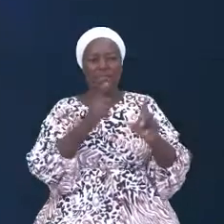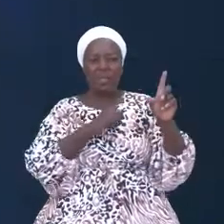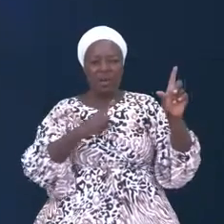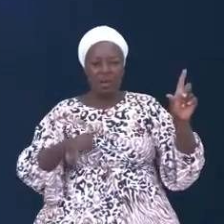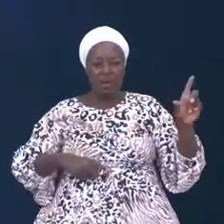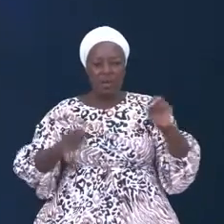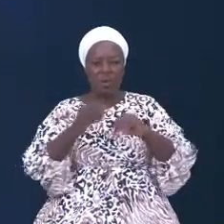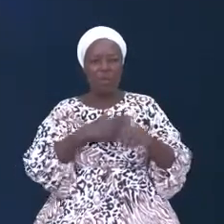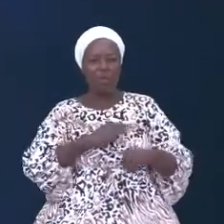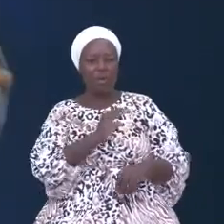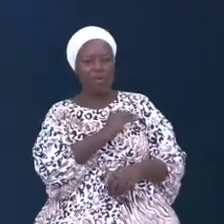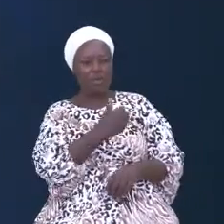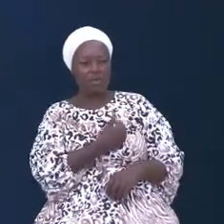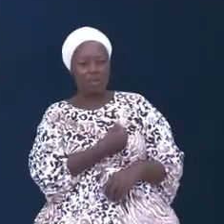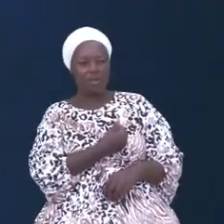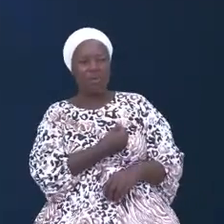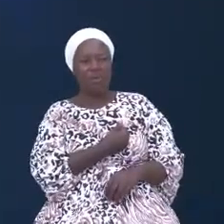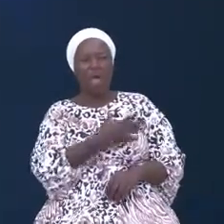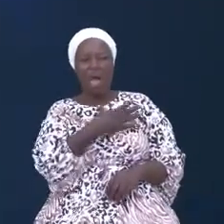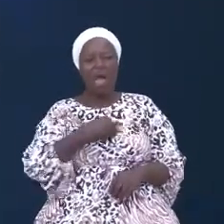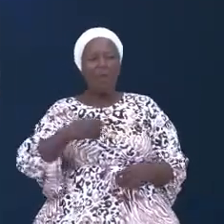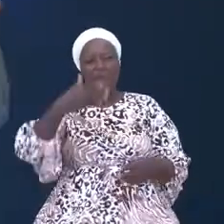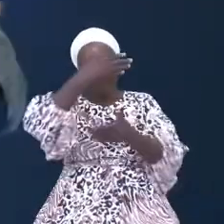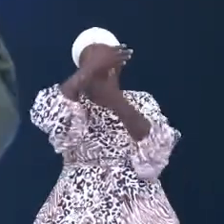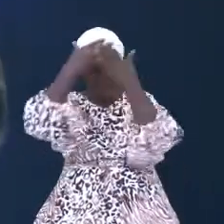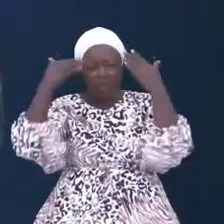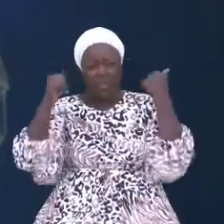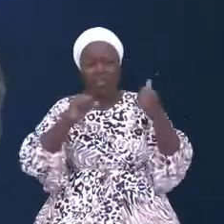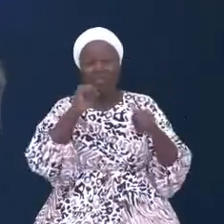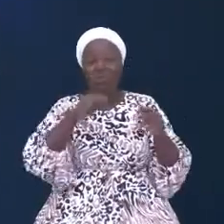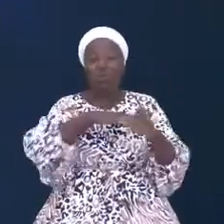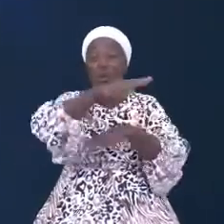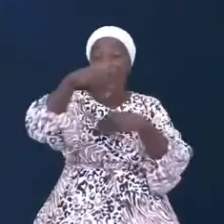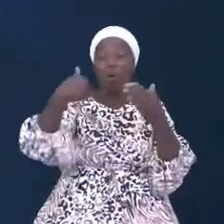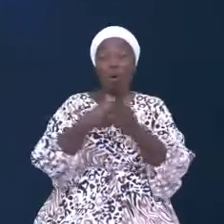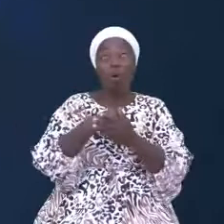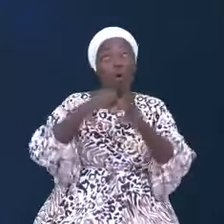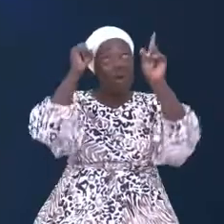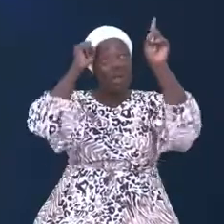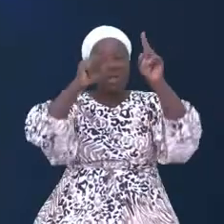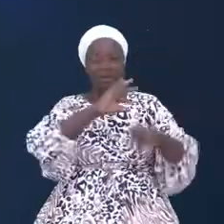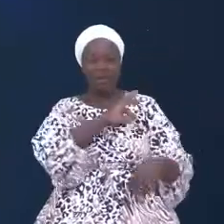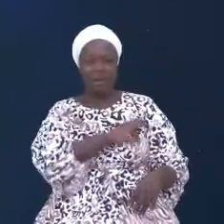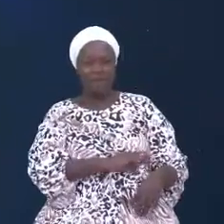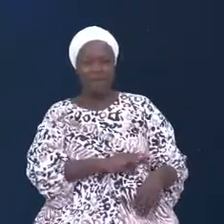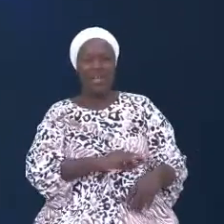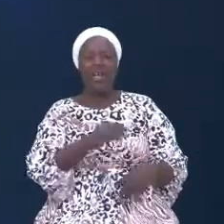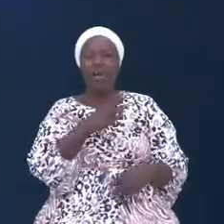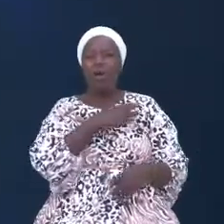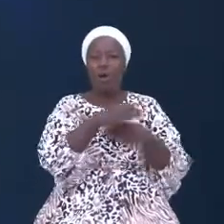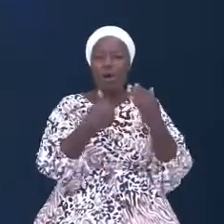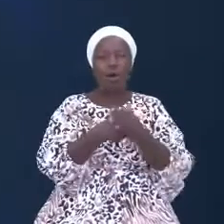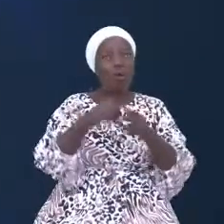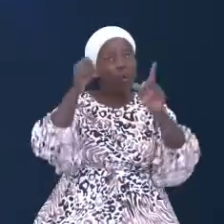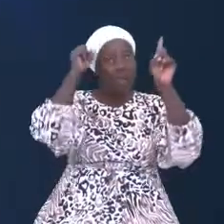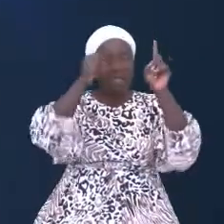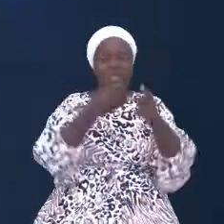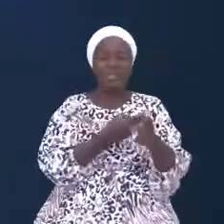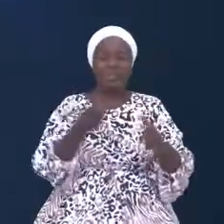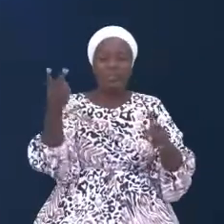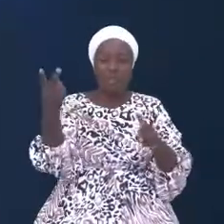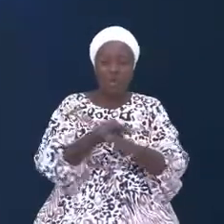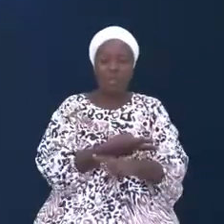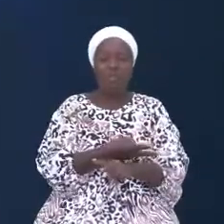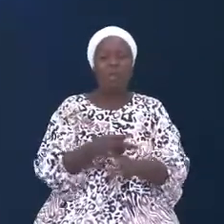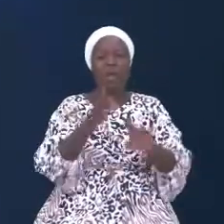my soul, forget not all his benefits, all his multiplied